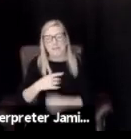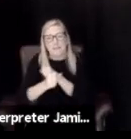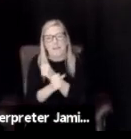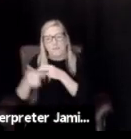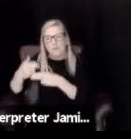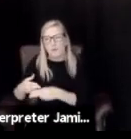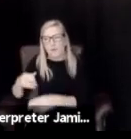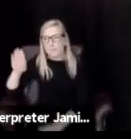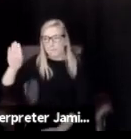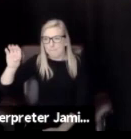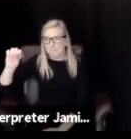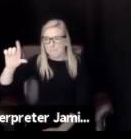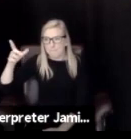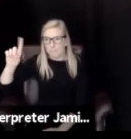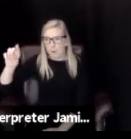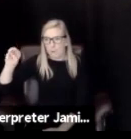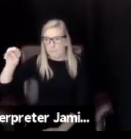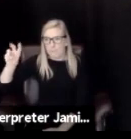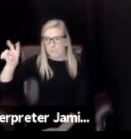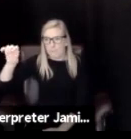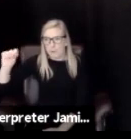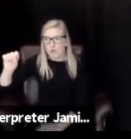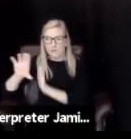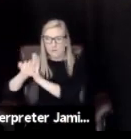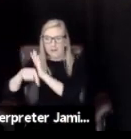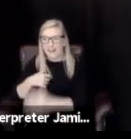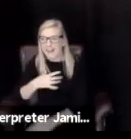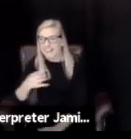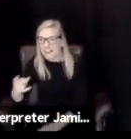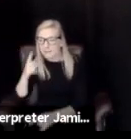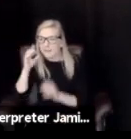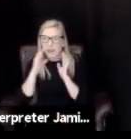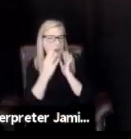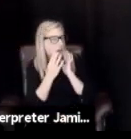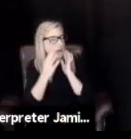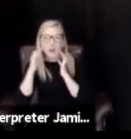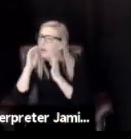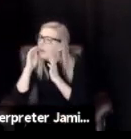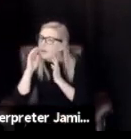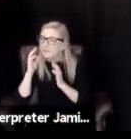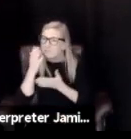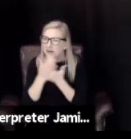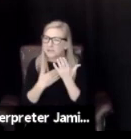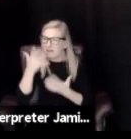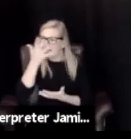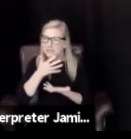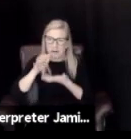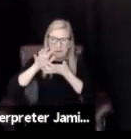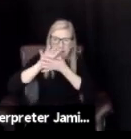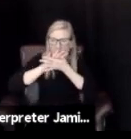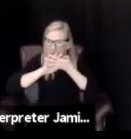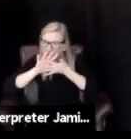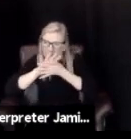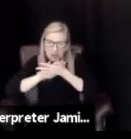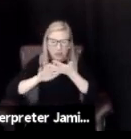when I tried it, like I turned my head and my ear would disappear or whatever, right? So I wanted